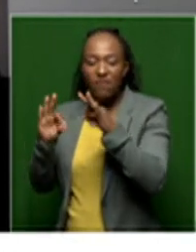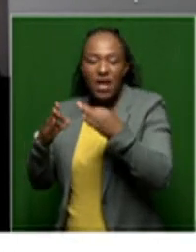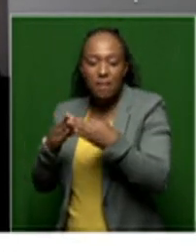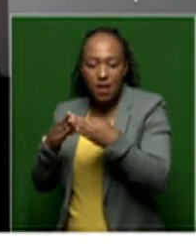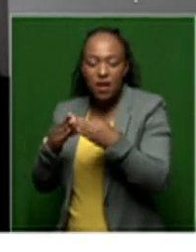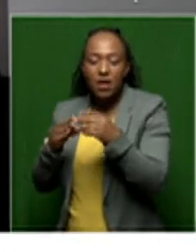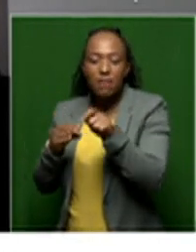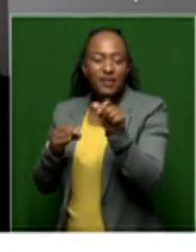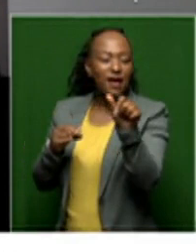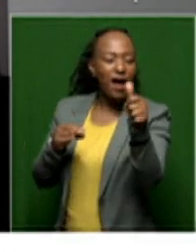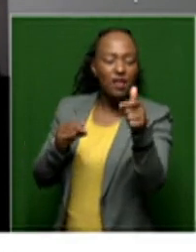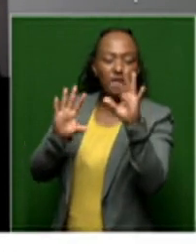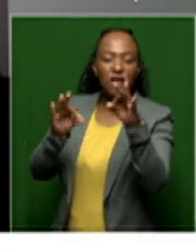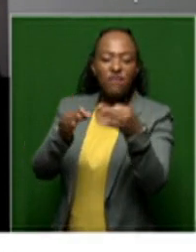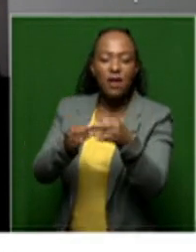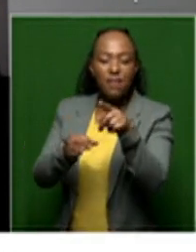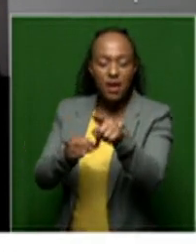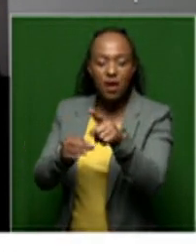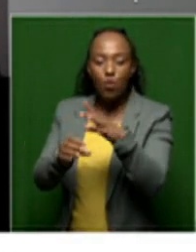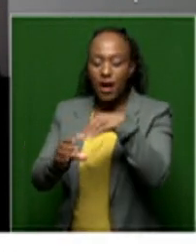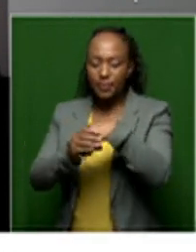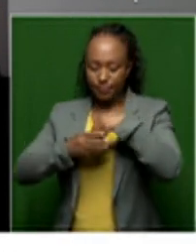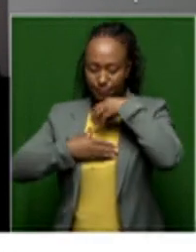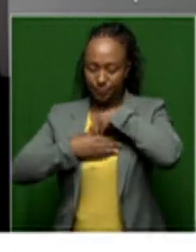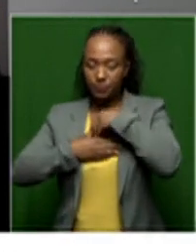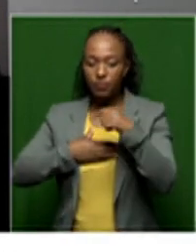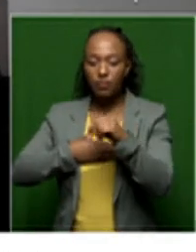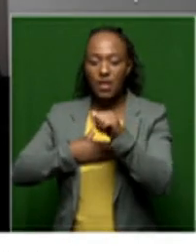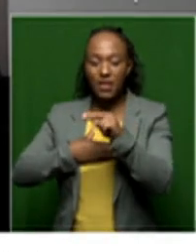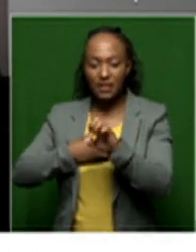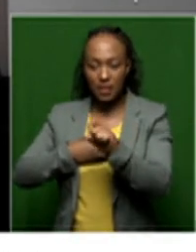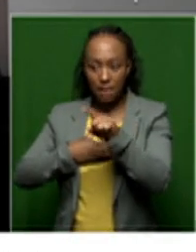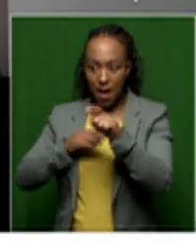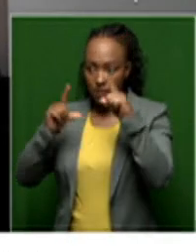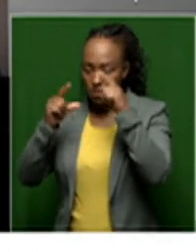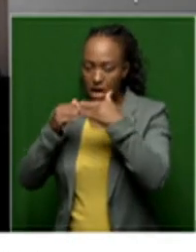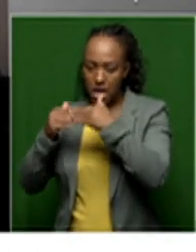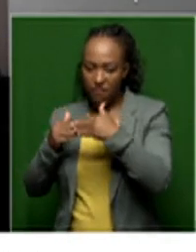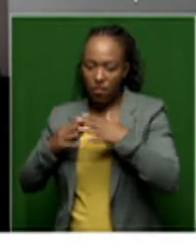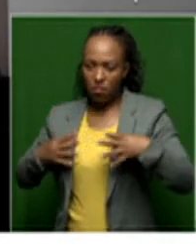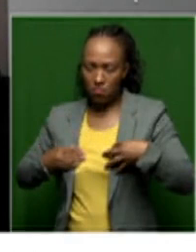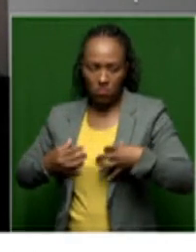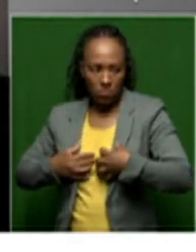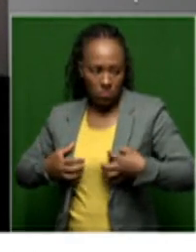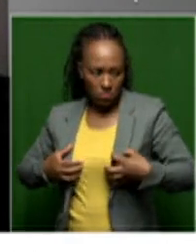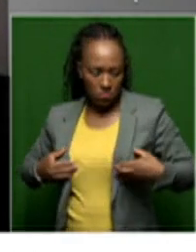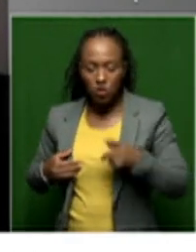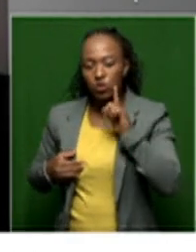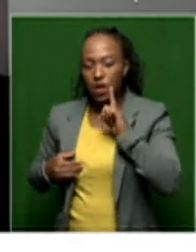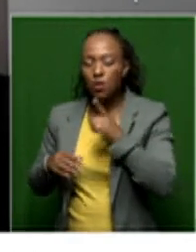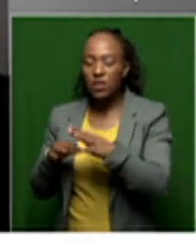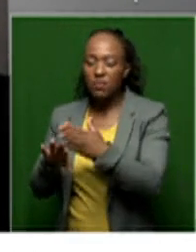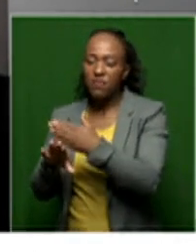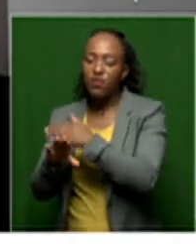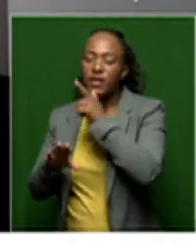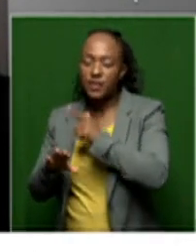history, someone who does have it in their family history or in their genes should be a lot more conscious about this and obviously do what we've been told